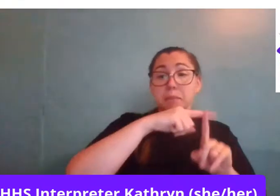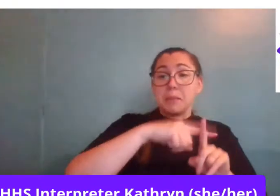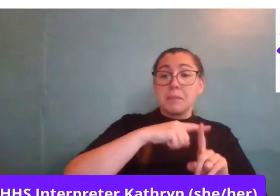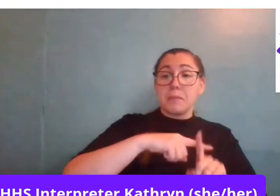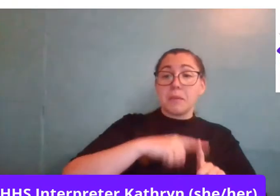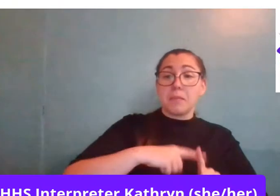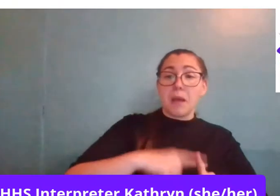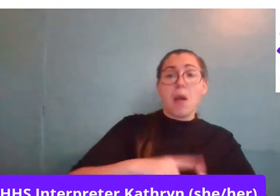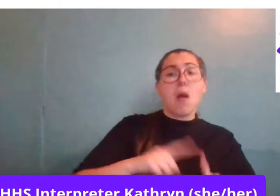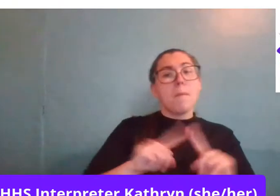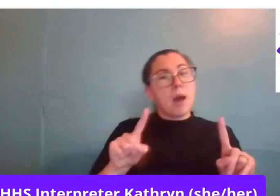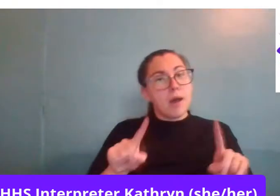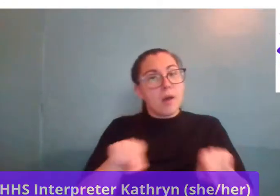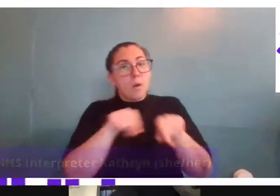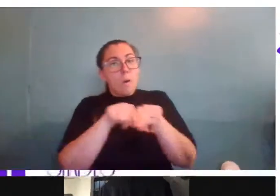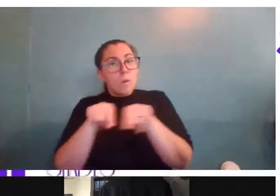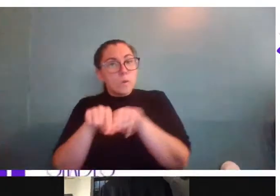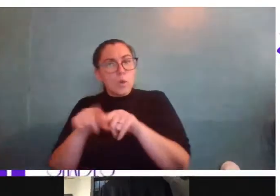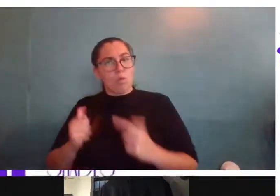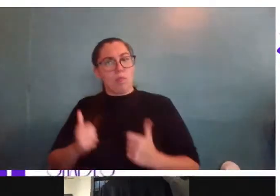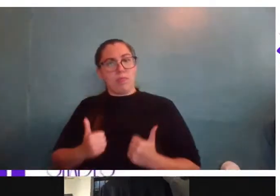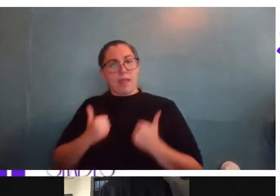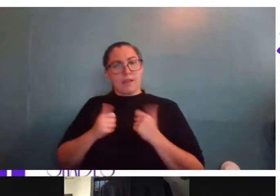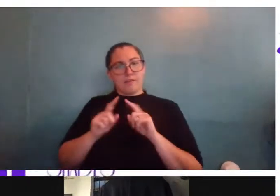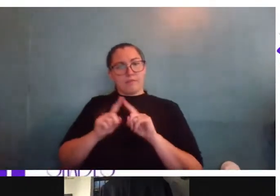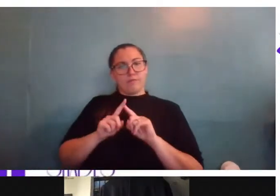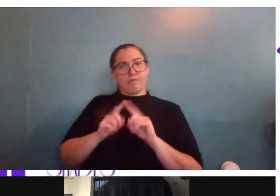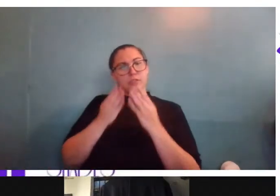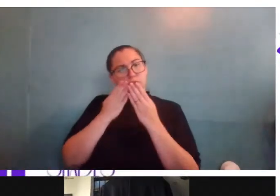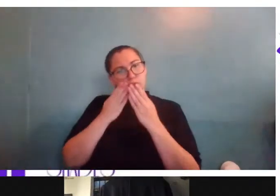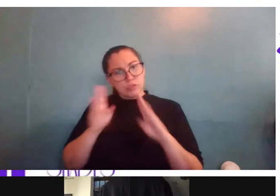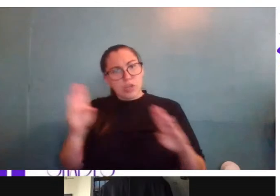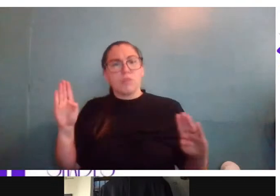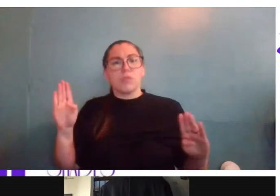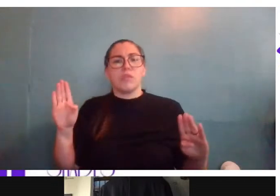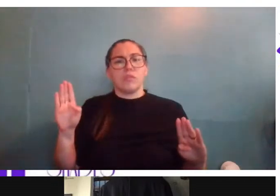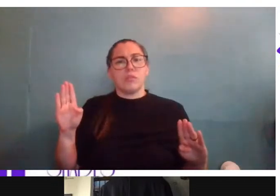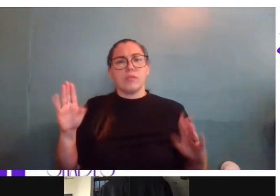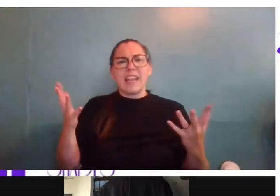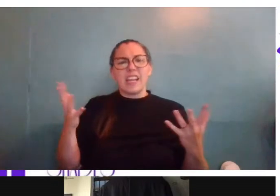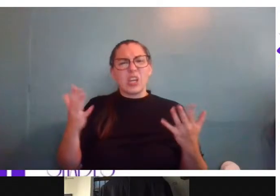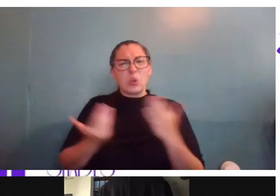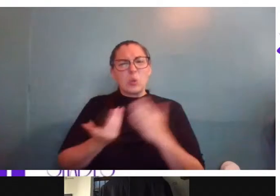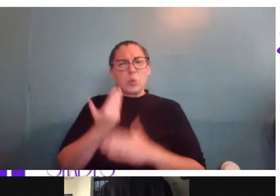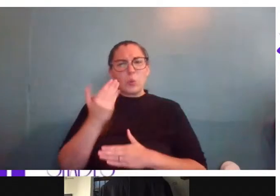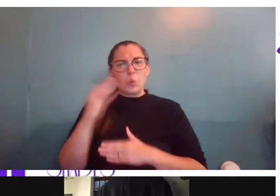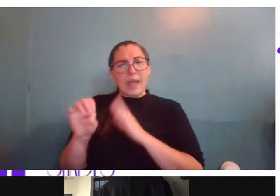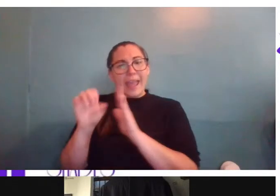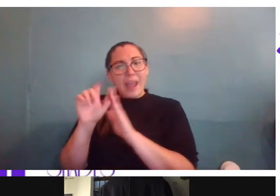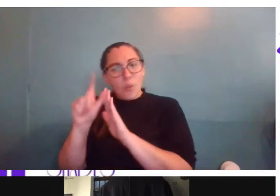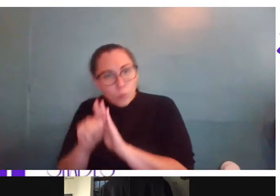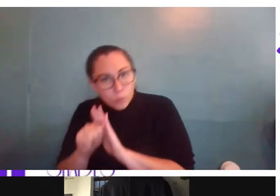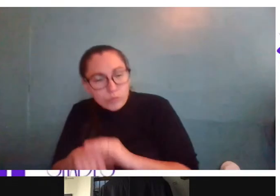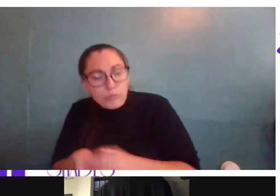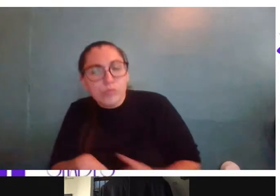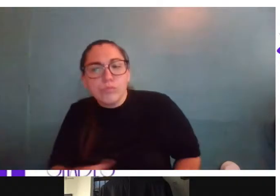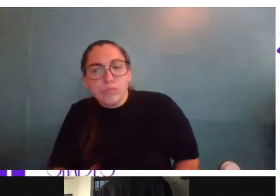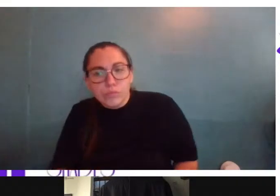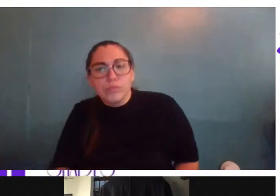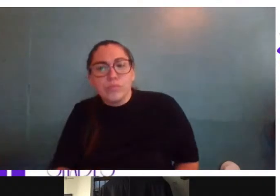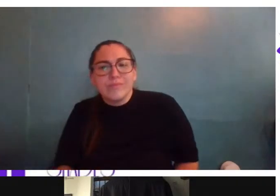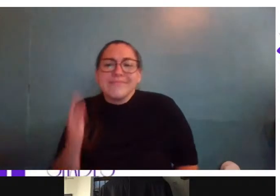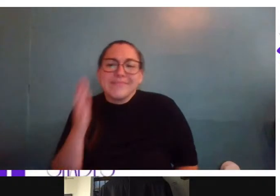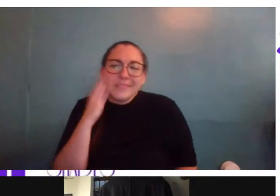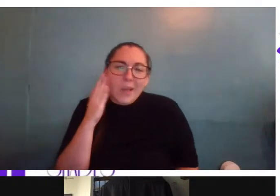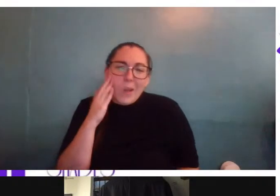really life itself, especially going into a new era. And, like I